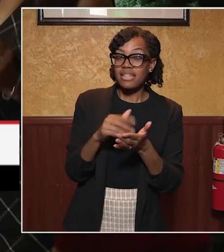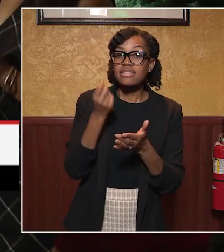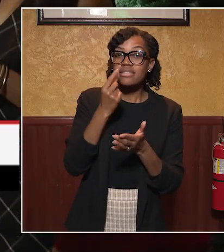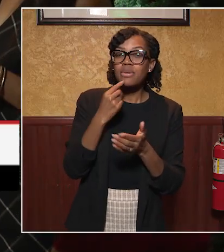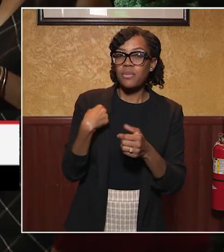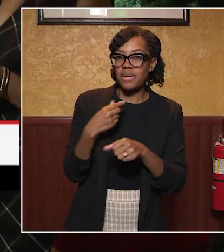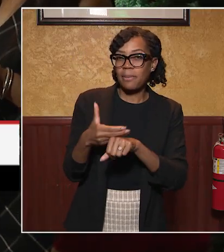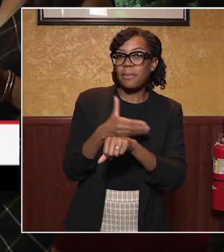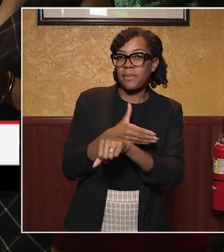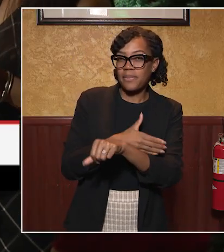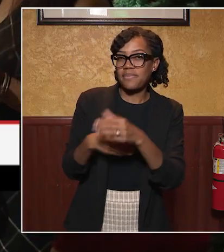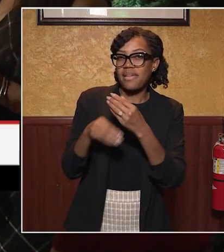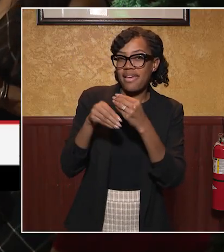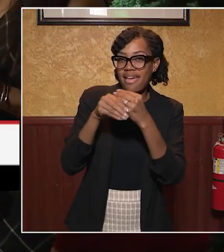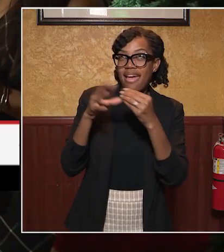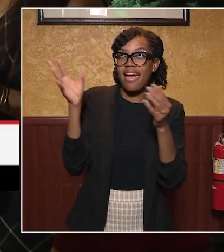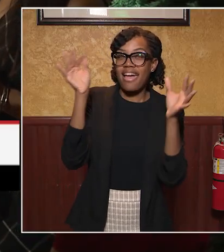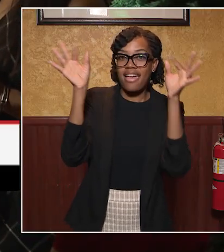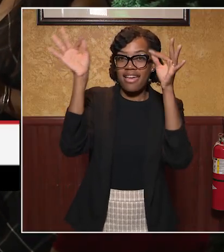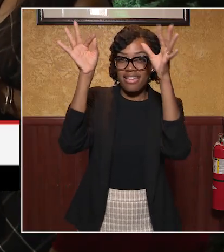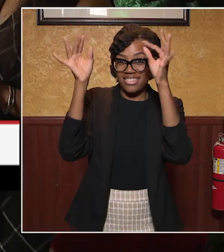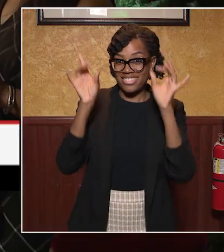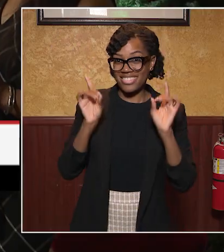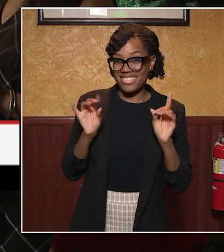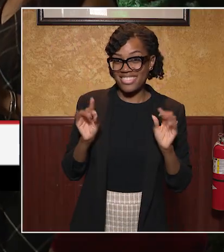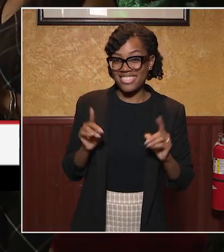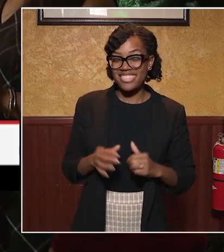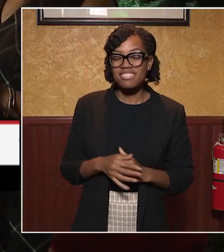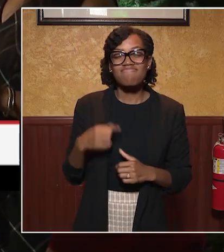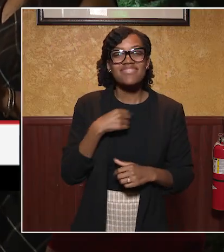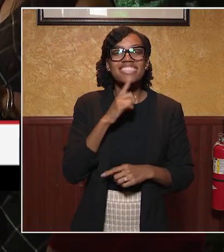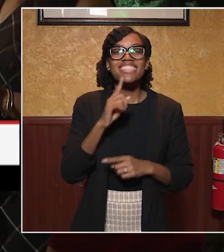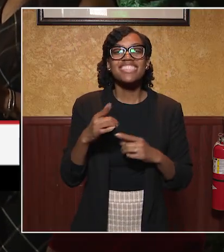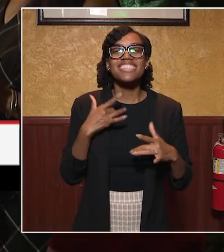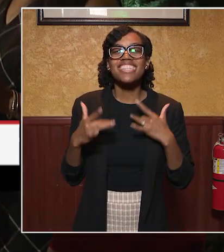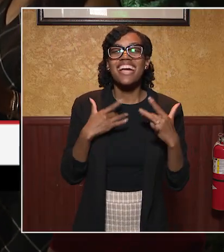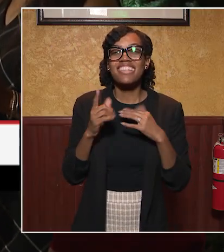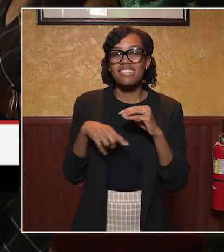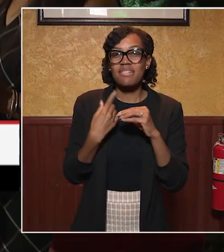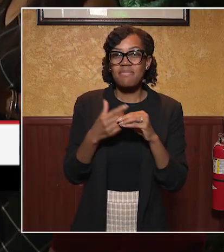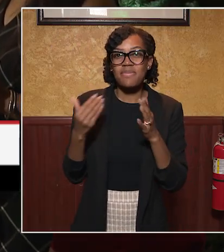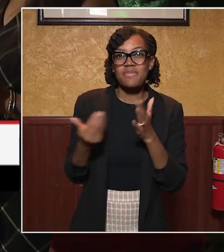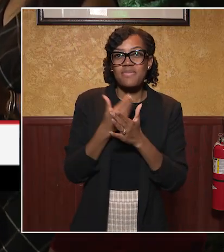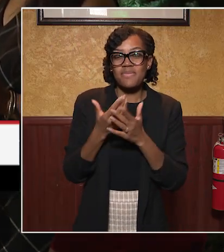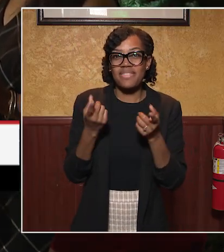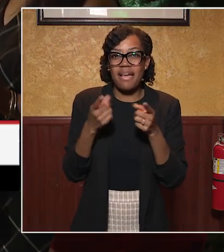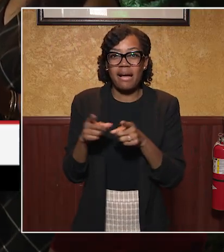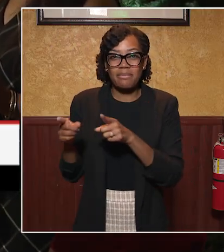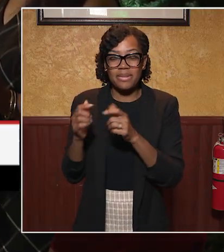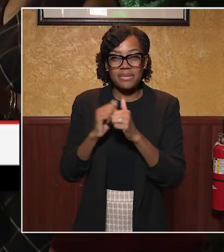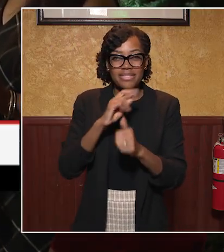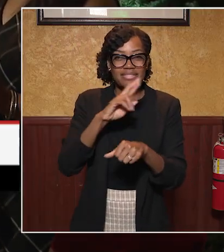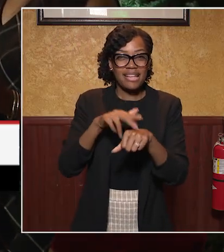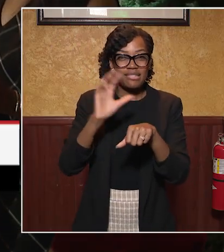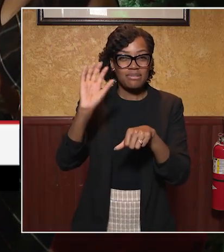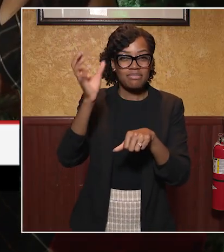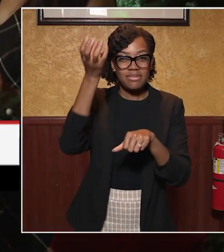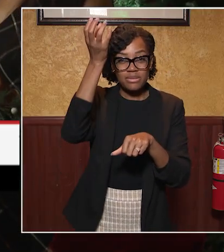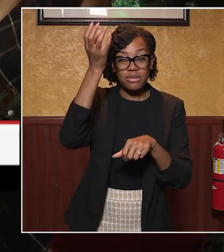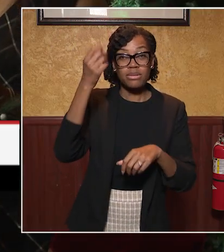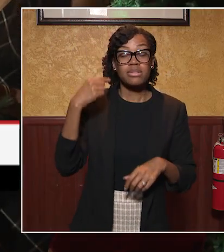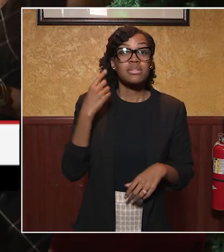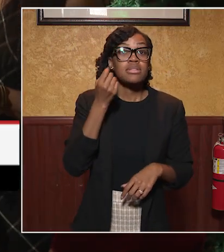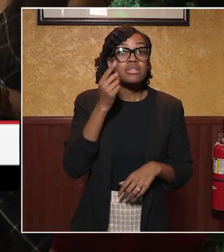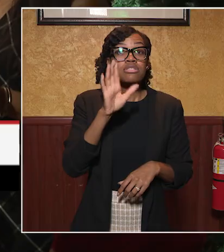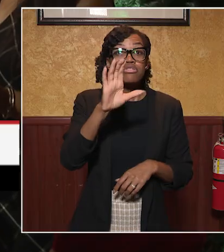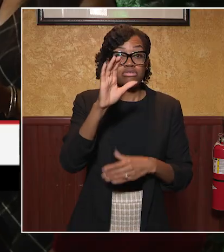very excited about a very special opportunity happening this year at the National Mistletoe. Mark your calendar, Saturday, December 13th. We